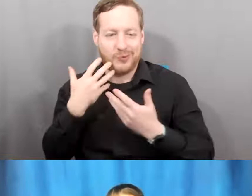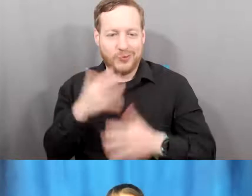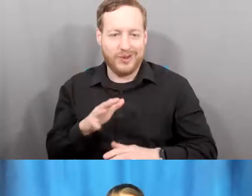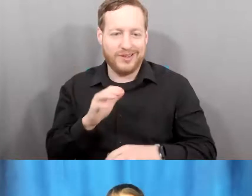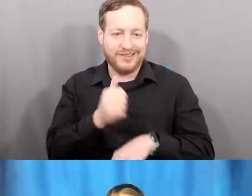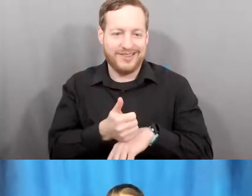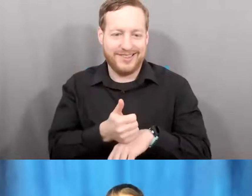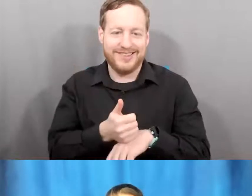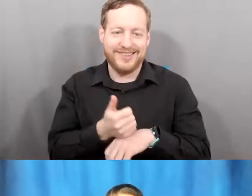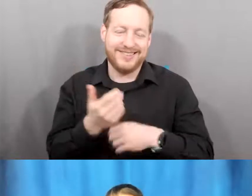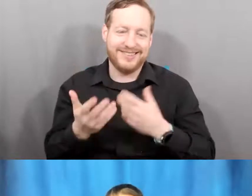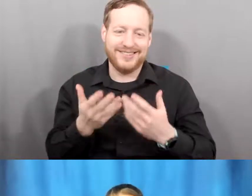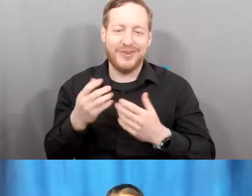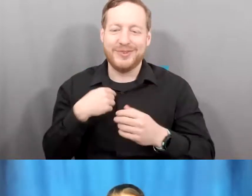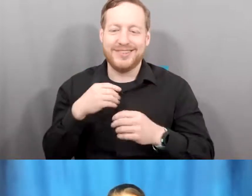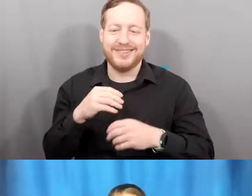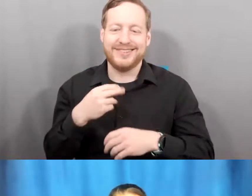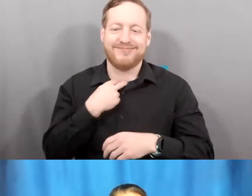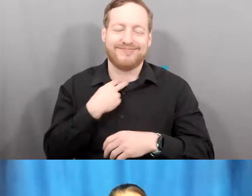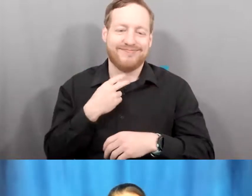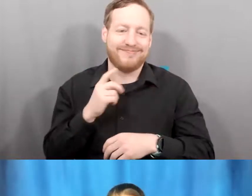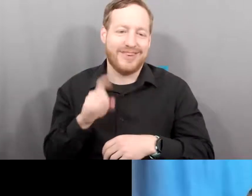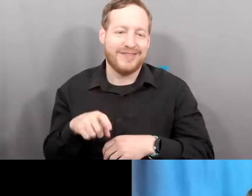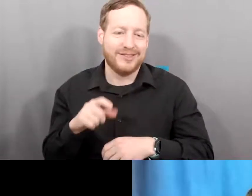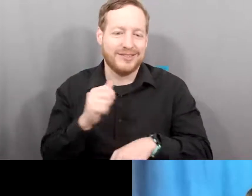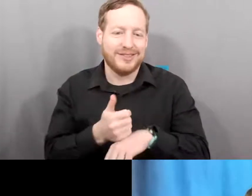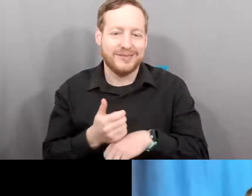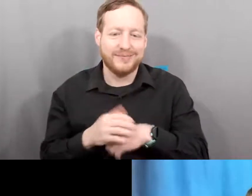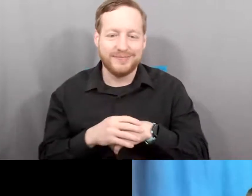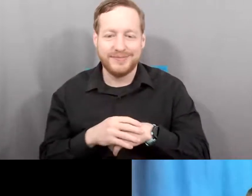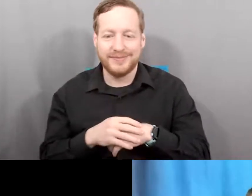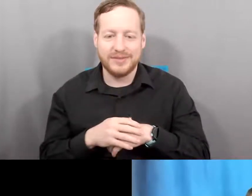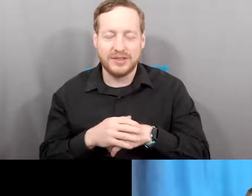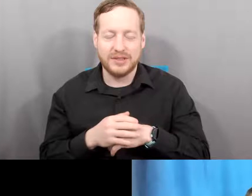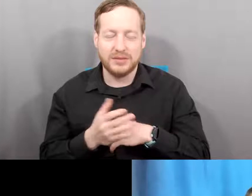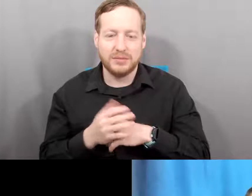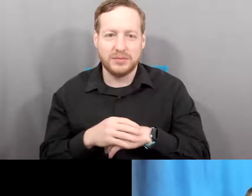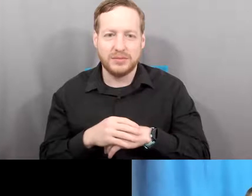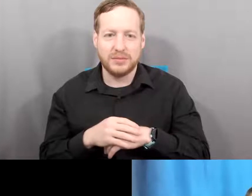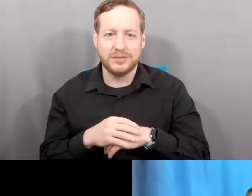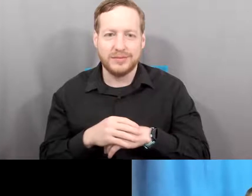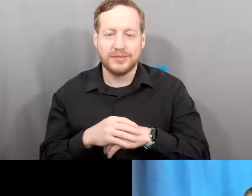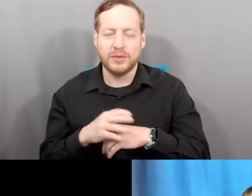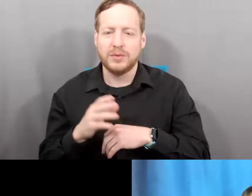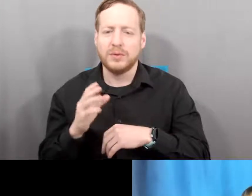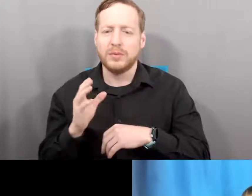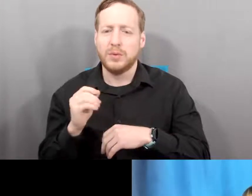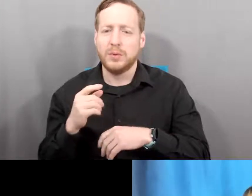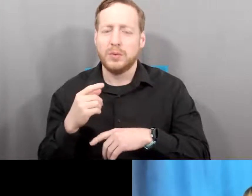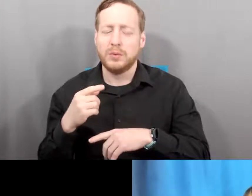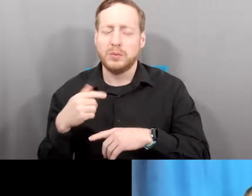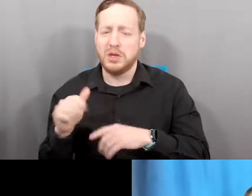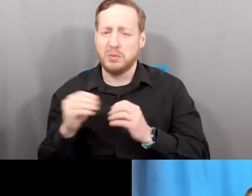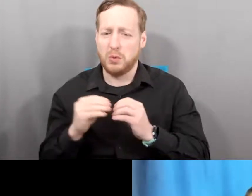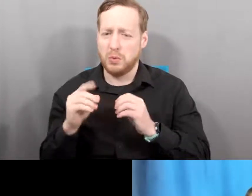and looking, we don't want to have to change the law to do this. There might be some of those legal requirements, right? There might be